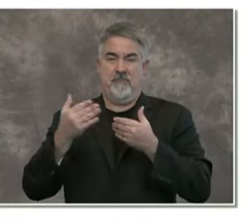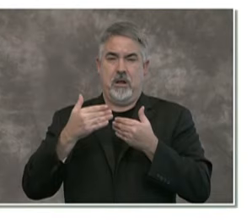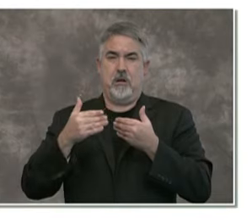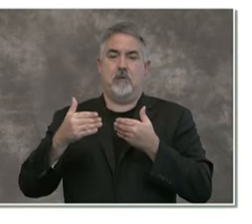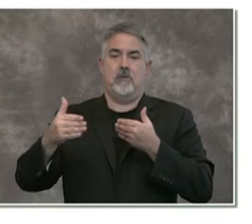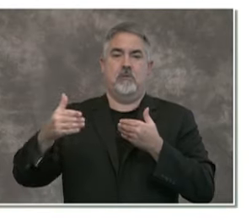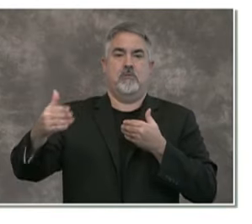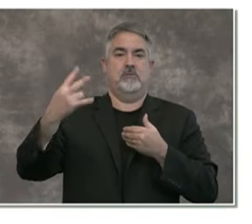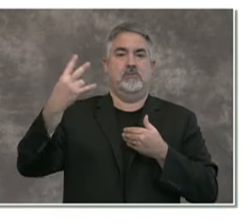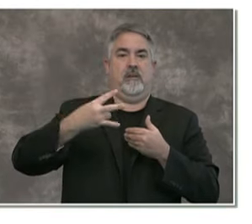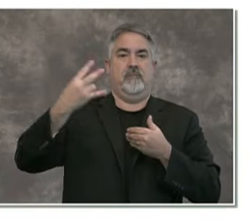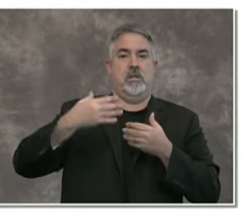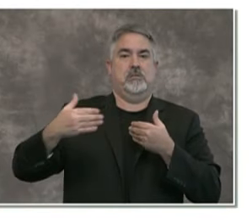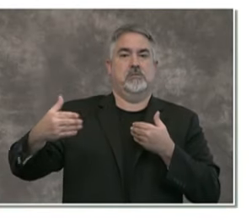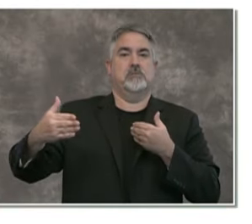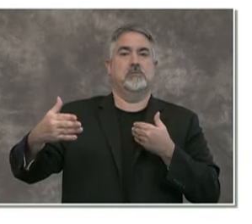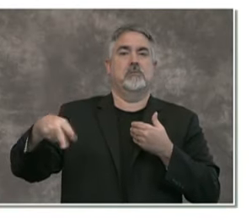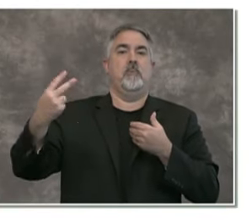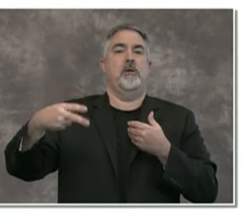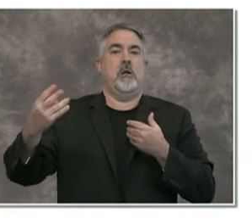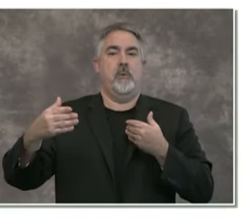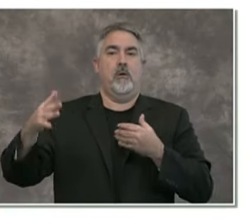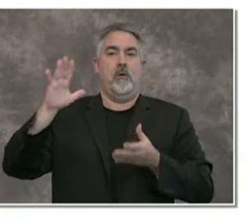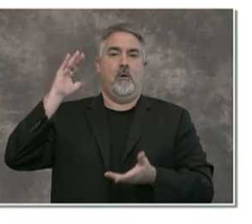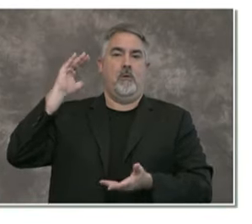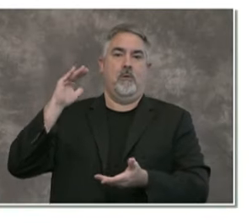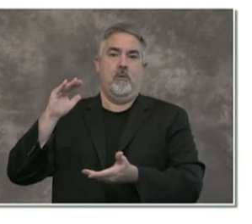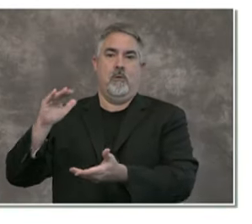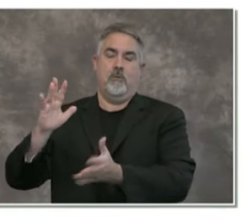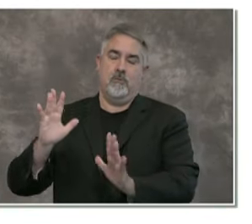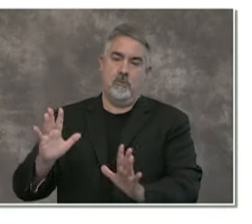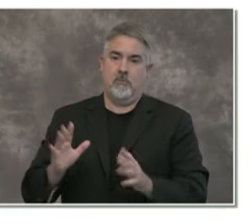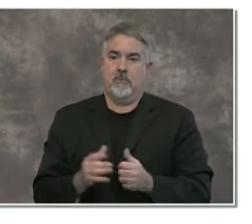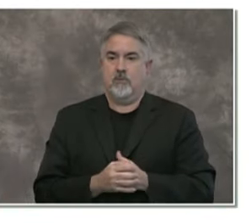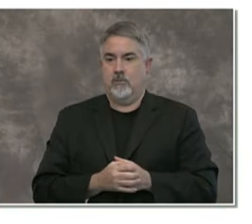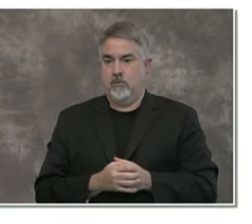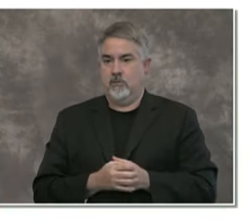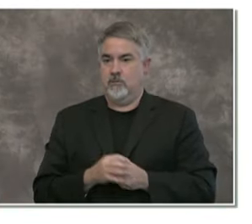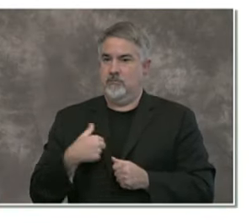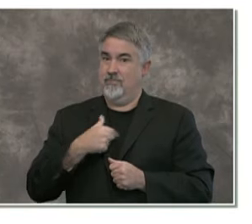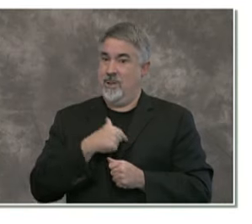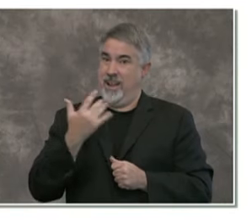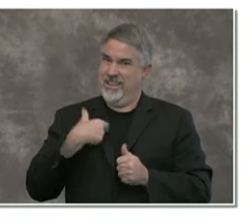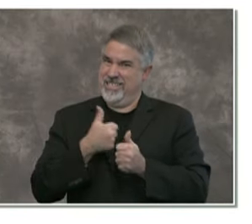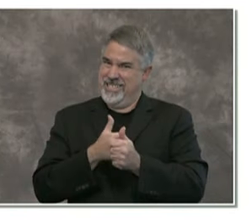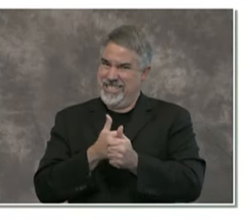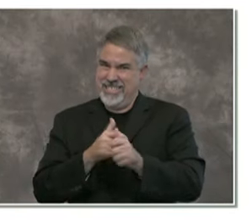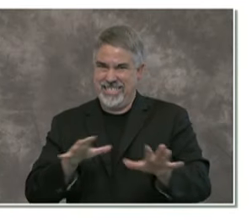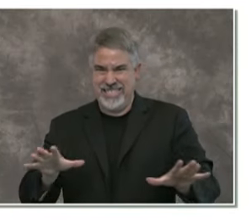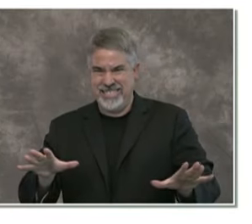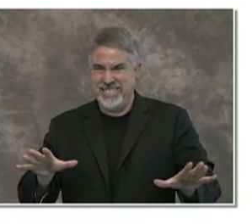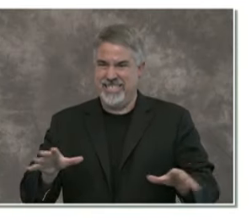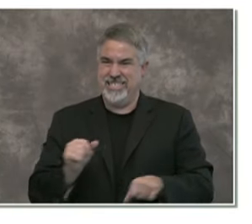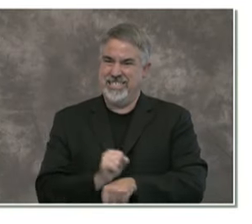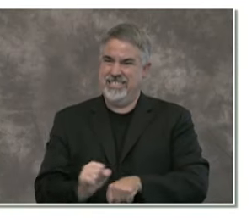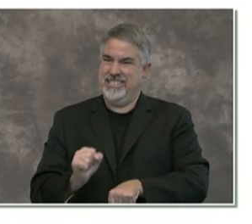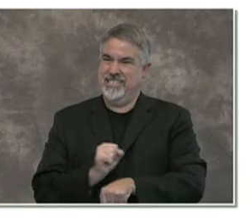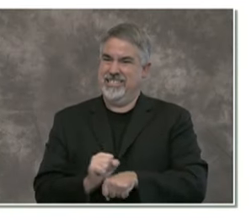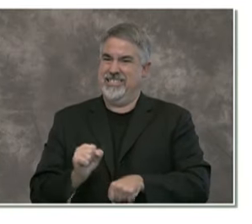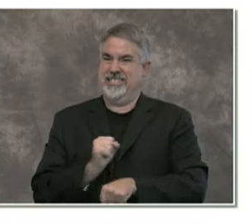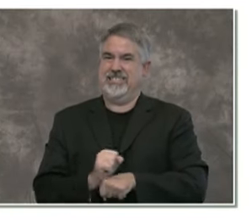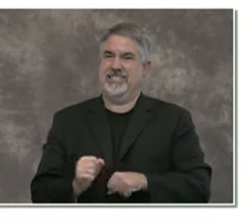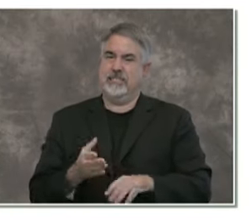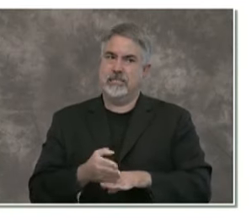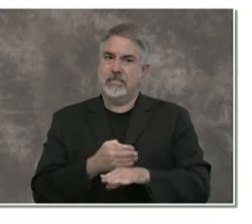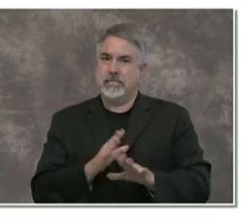days, which are numbers that we continue to track, but are important indicators of our progress as a region. Motel rooms,